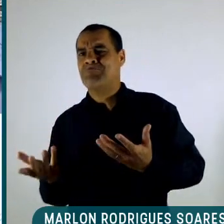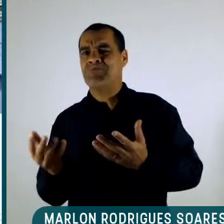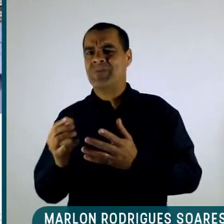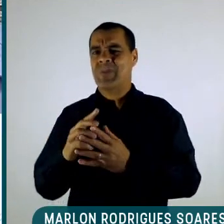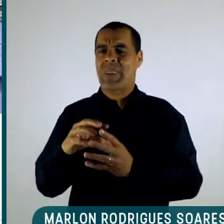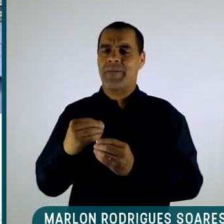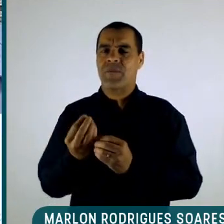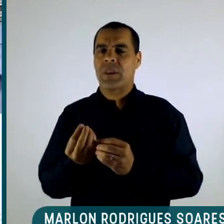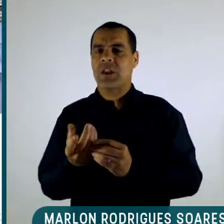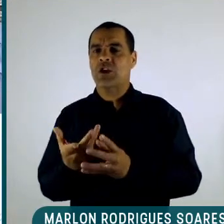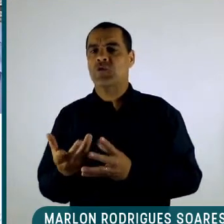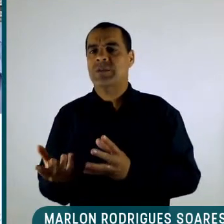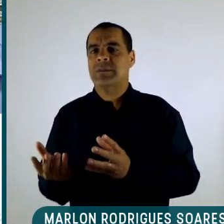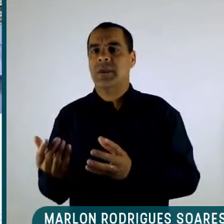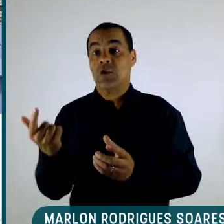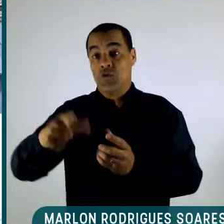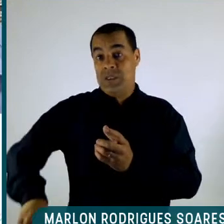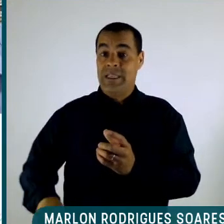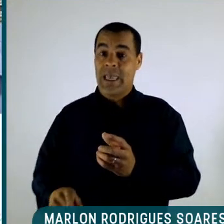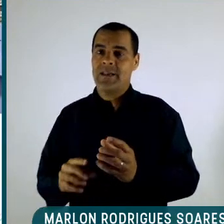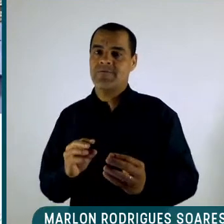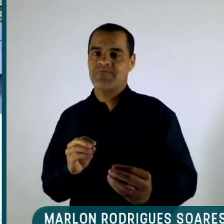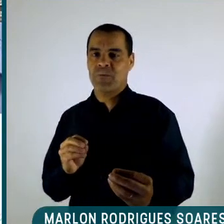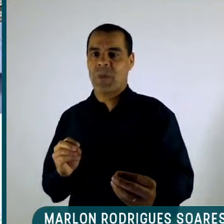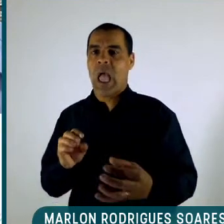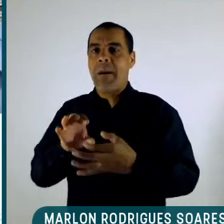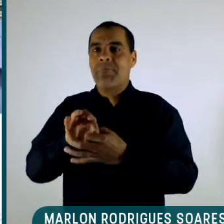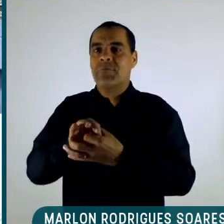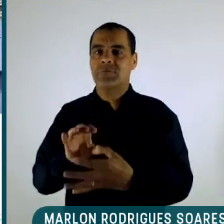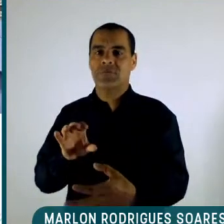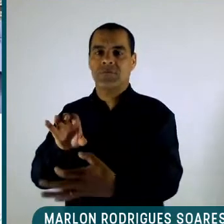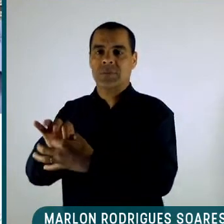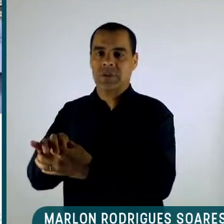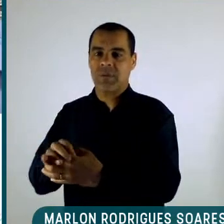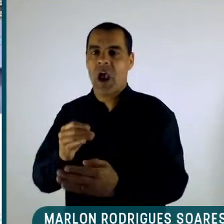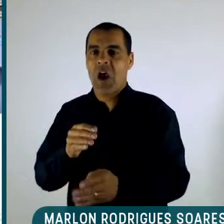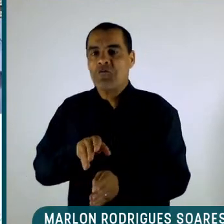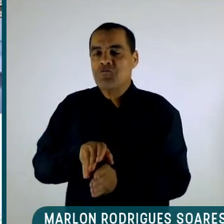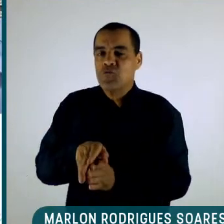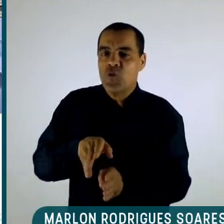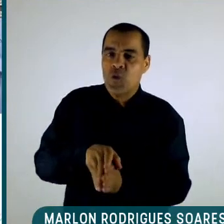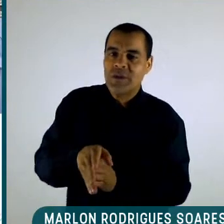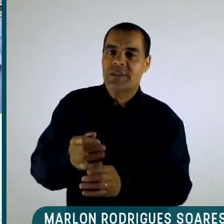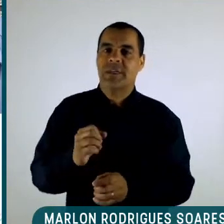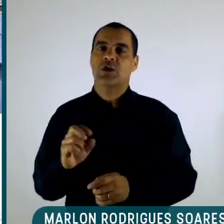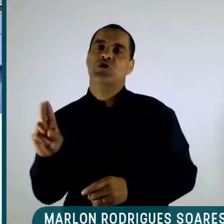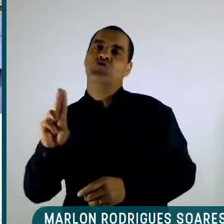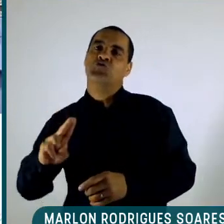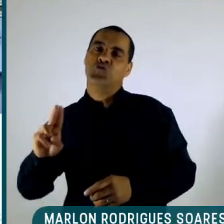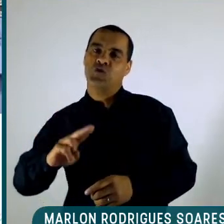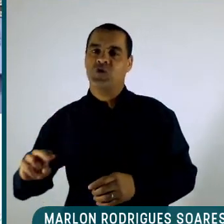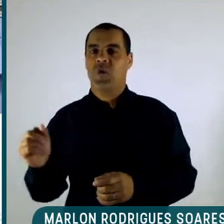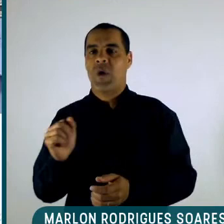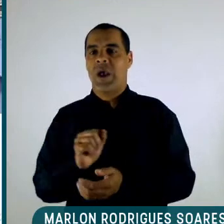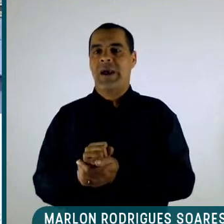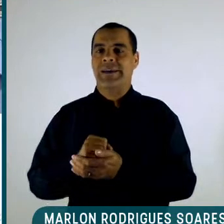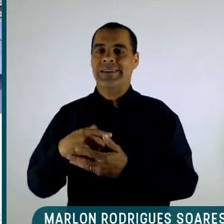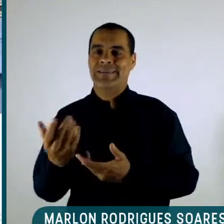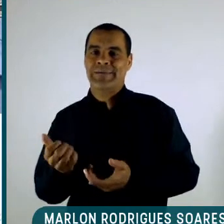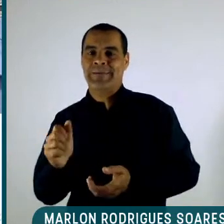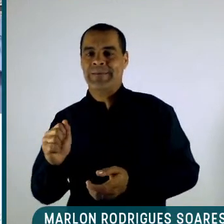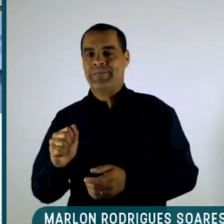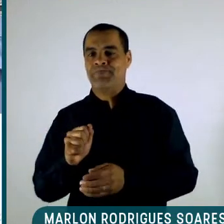out from the community, such as health equipment. When we're able to make the population comes closer to